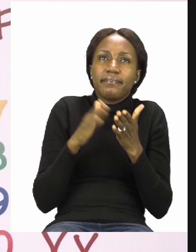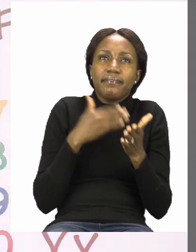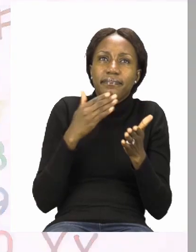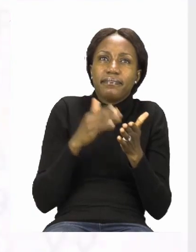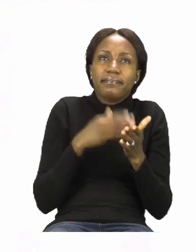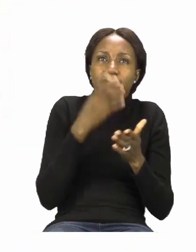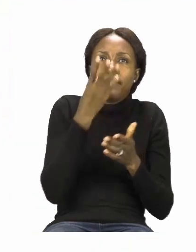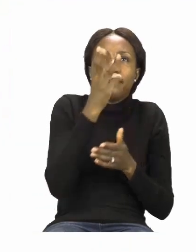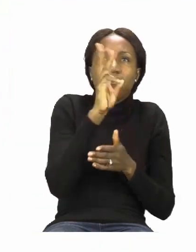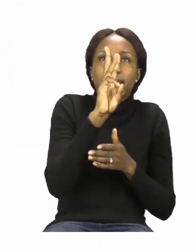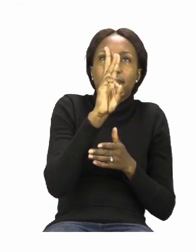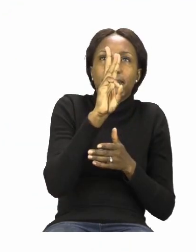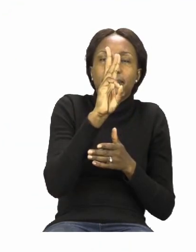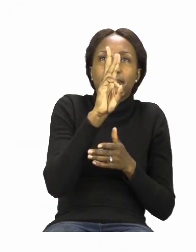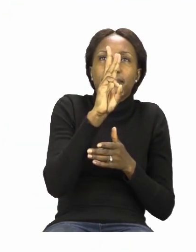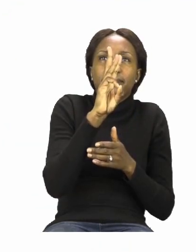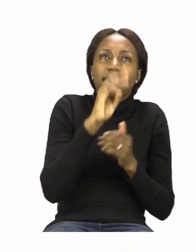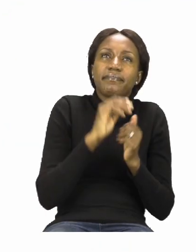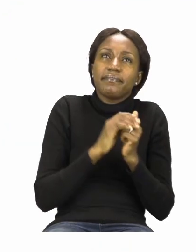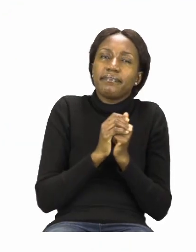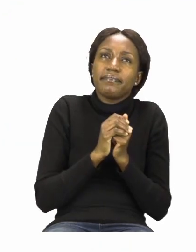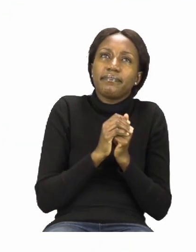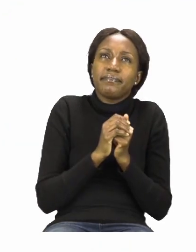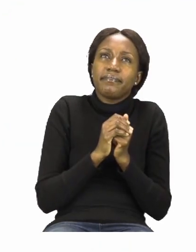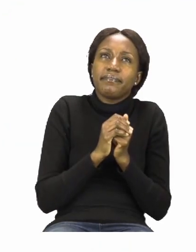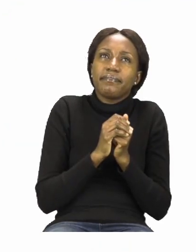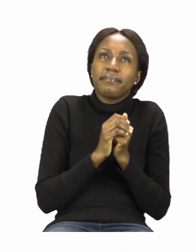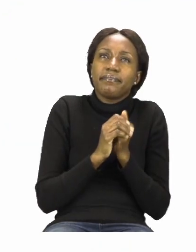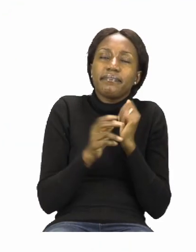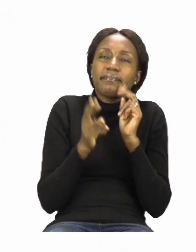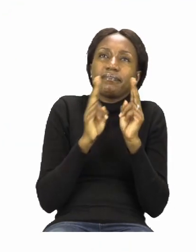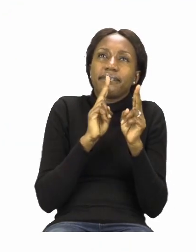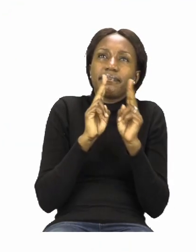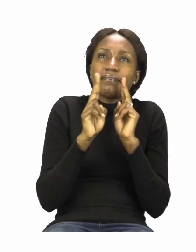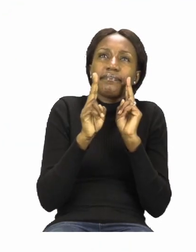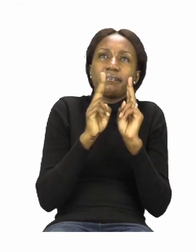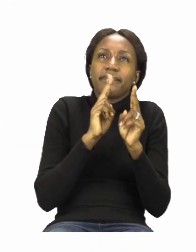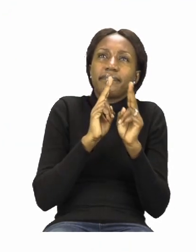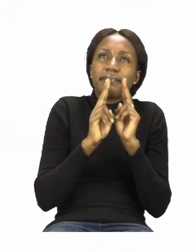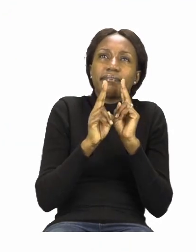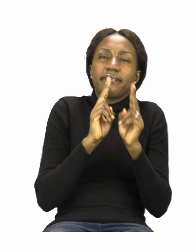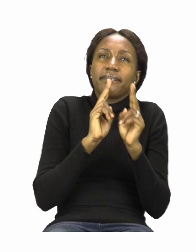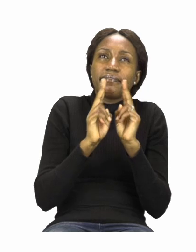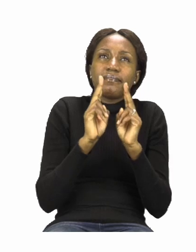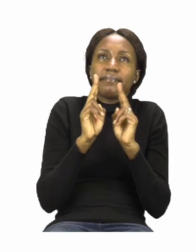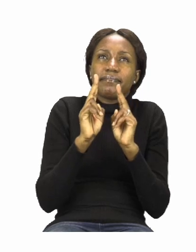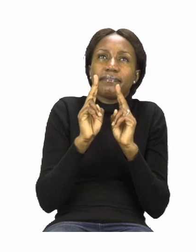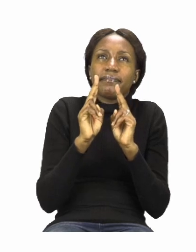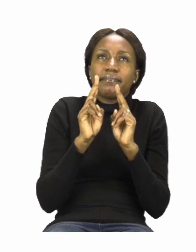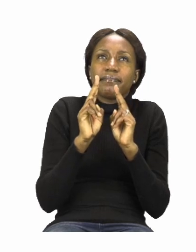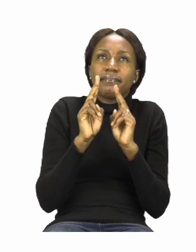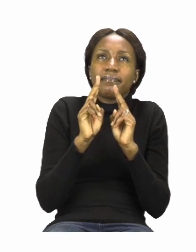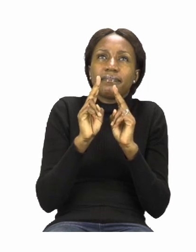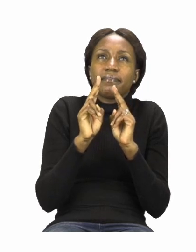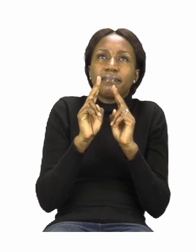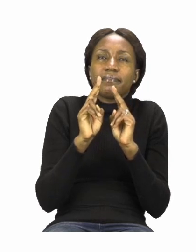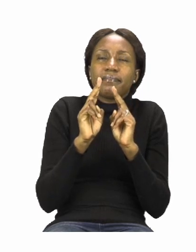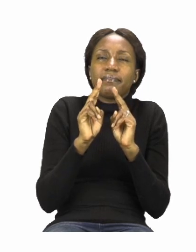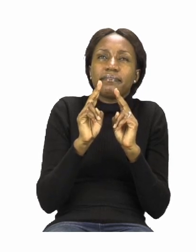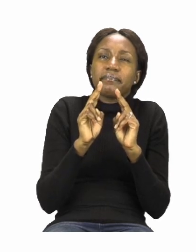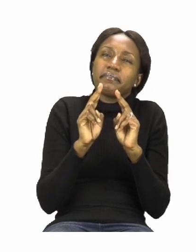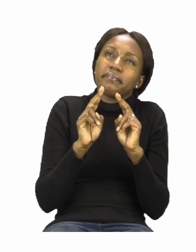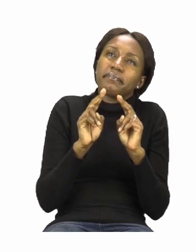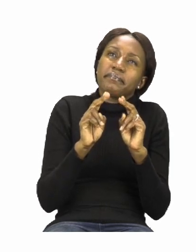6. On page 6, we are going to be doing geometry using